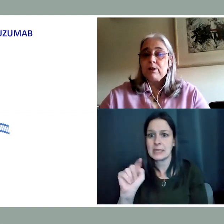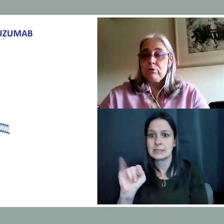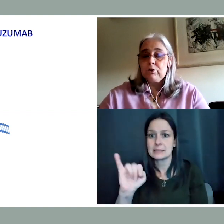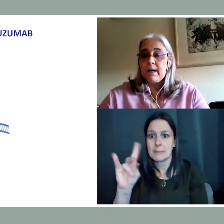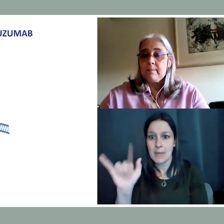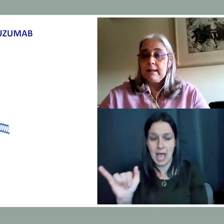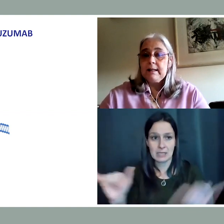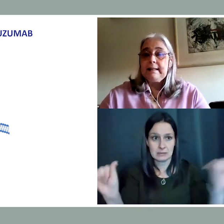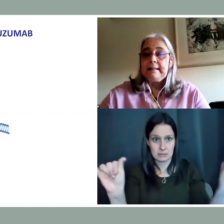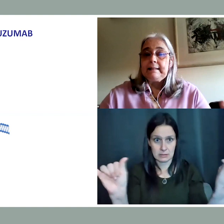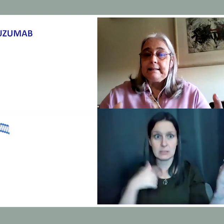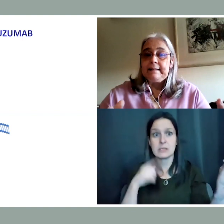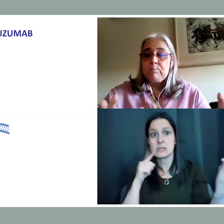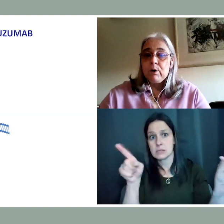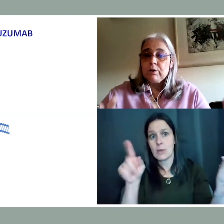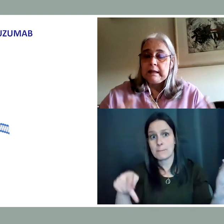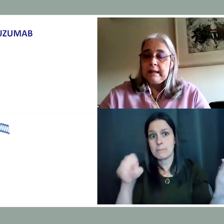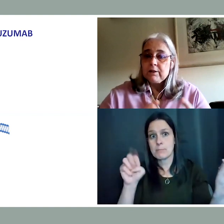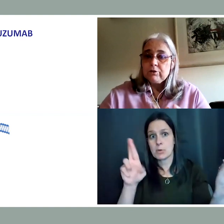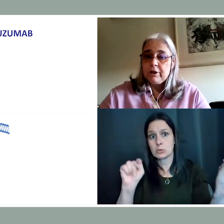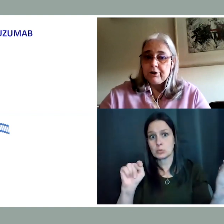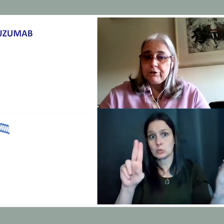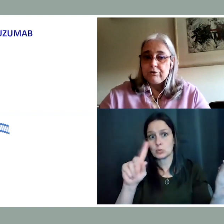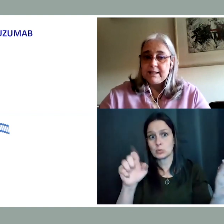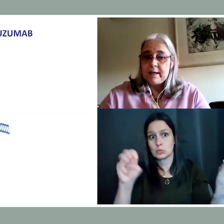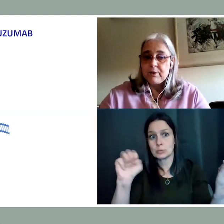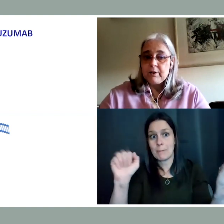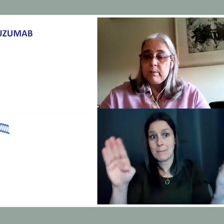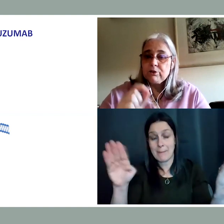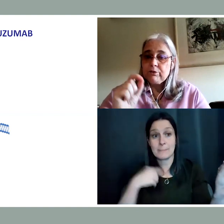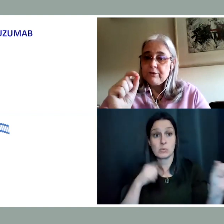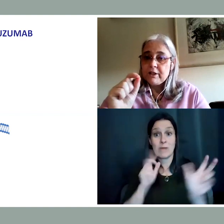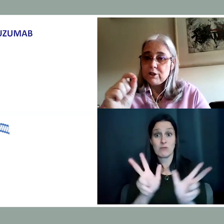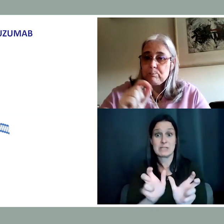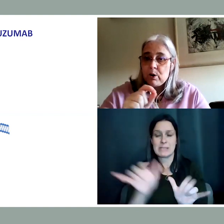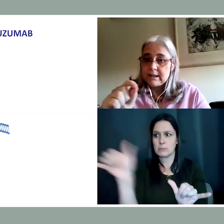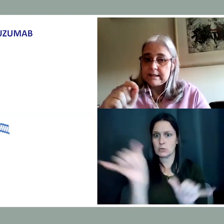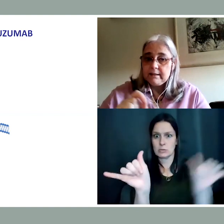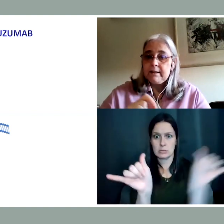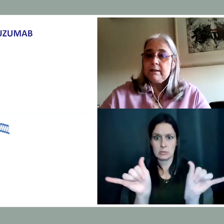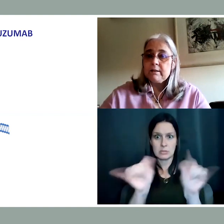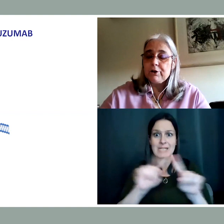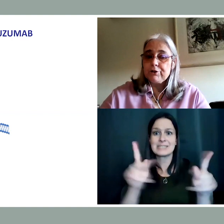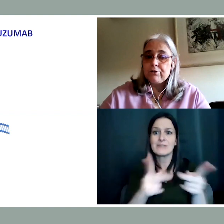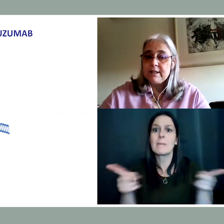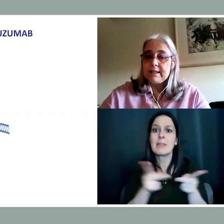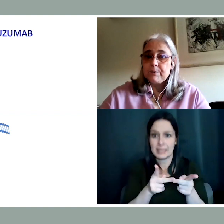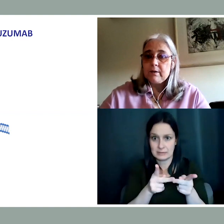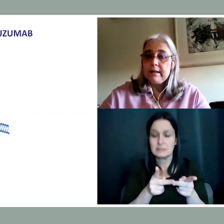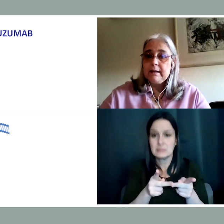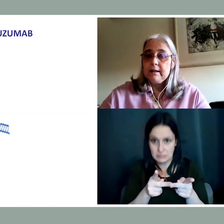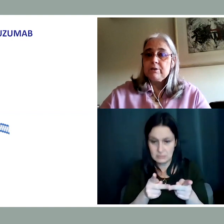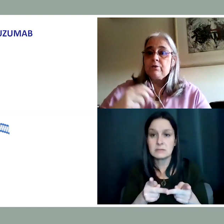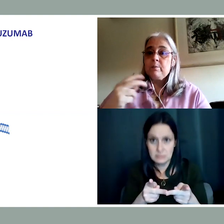called PERTUZUMAB. They both link to the HER2 receptor, but to different spots in the HER2